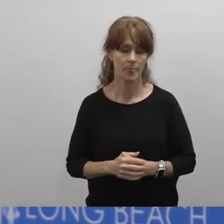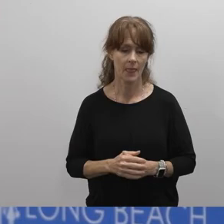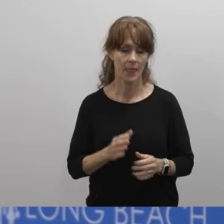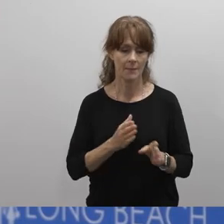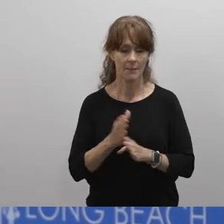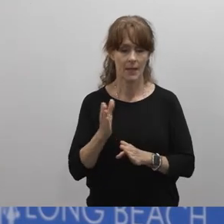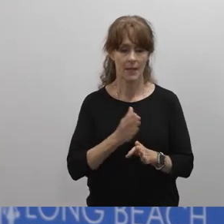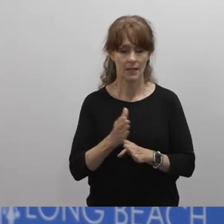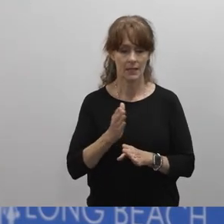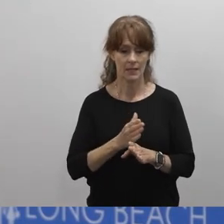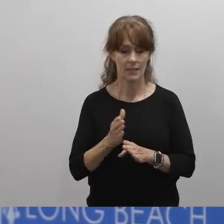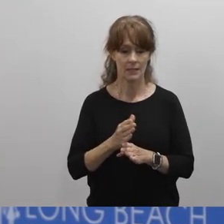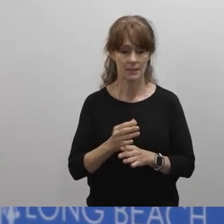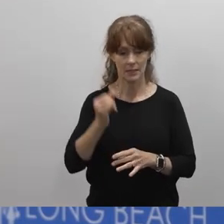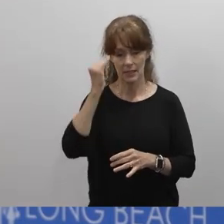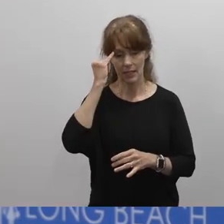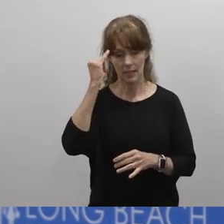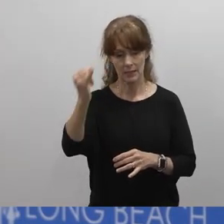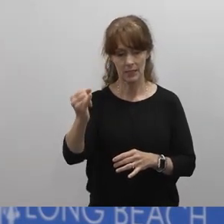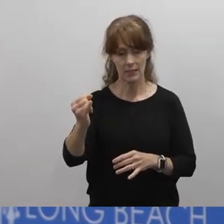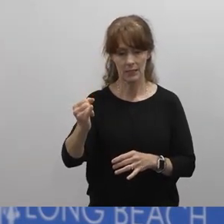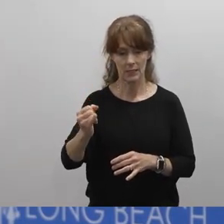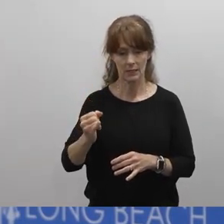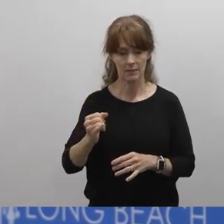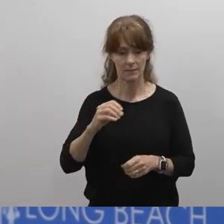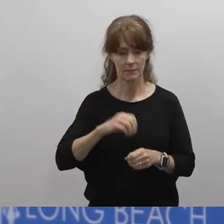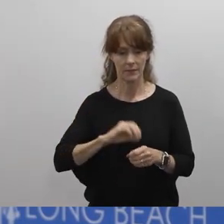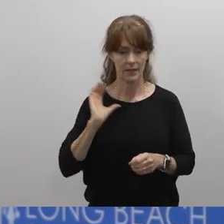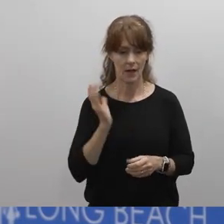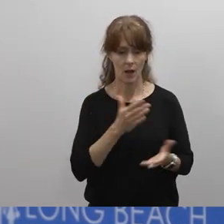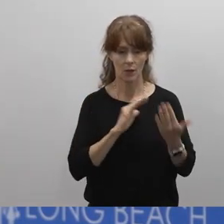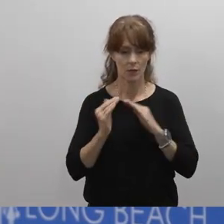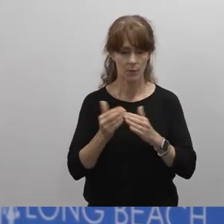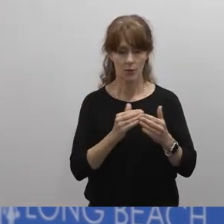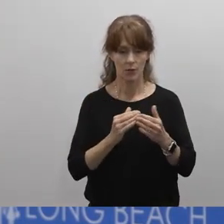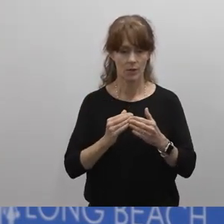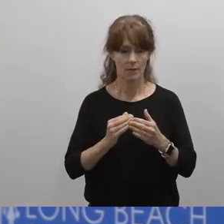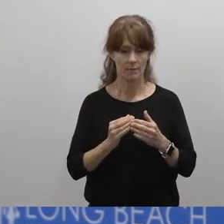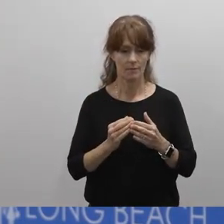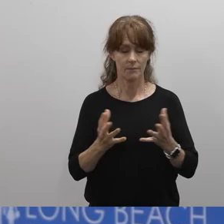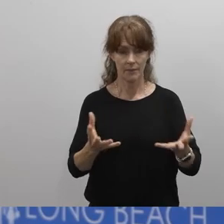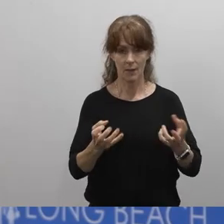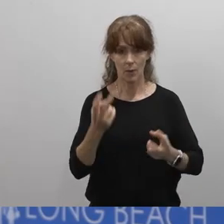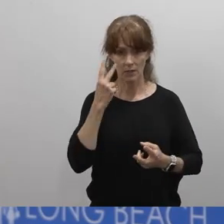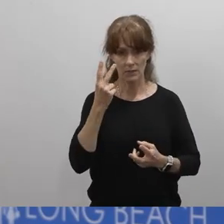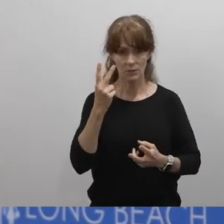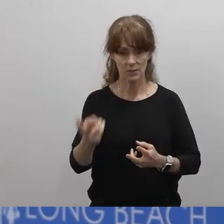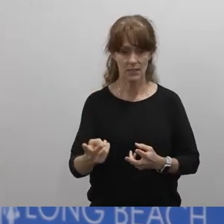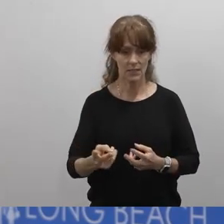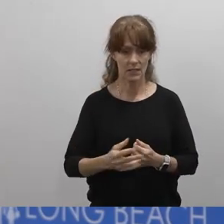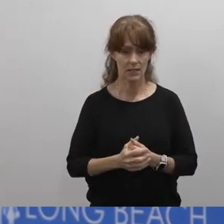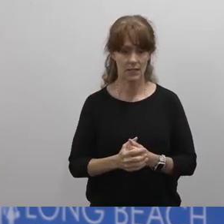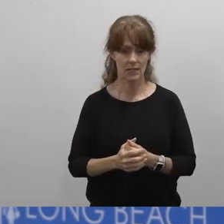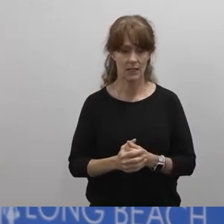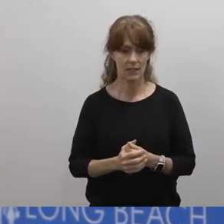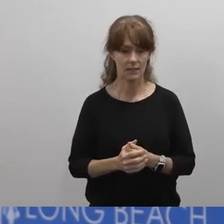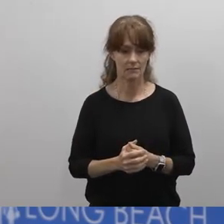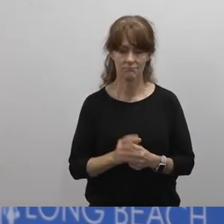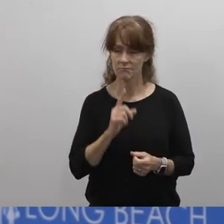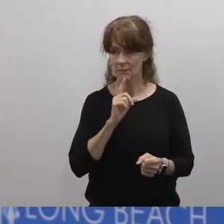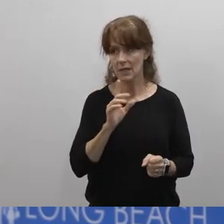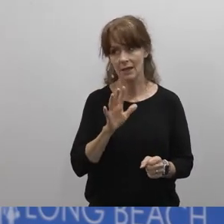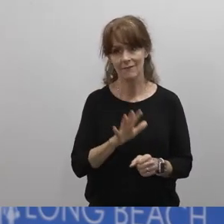main ideas within our community in regards to what they would like to see, and only further